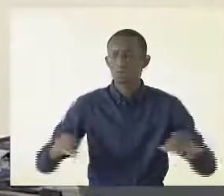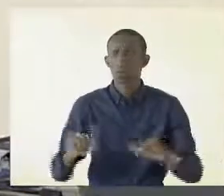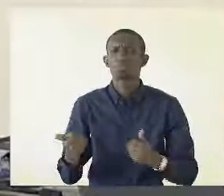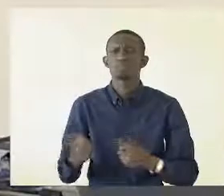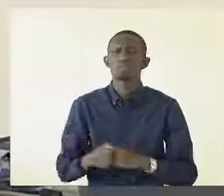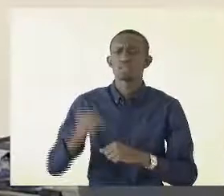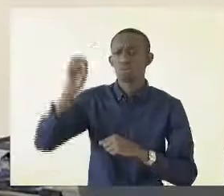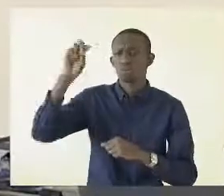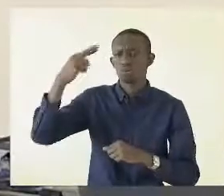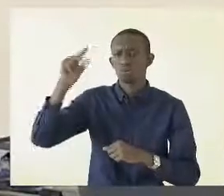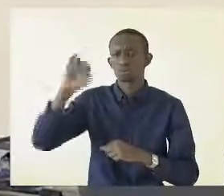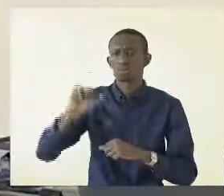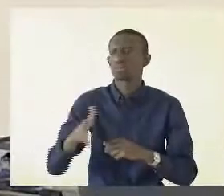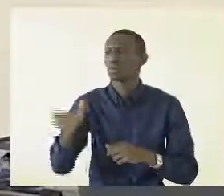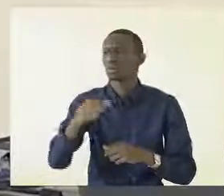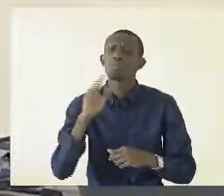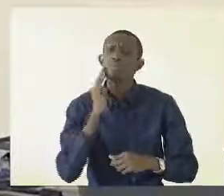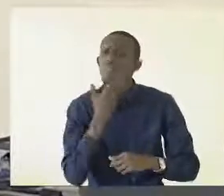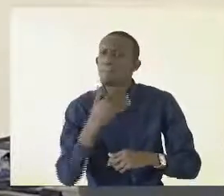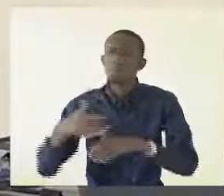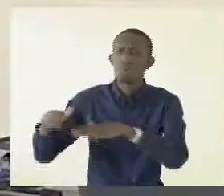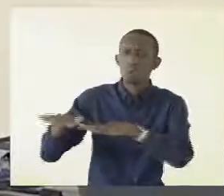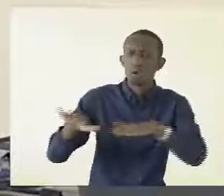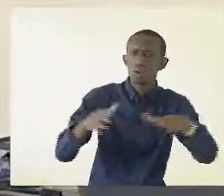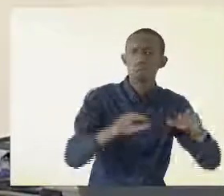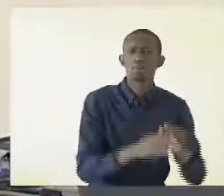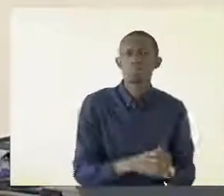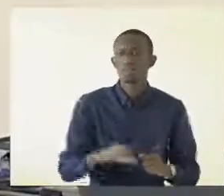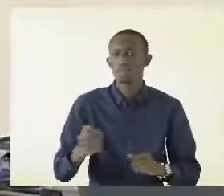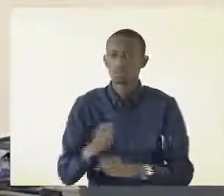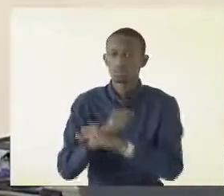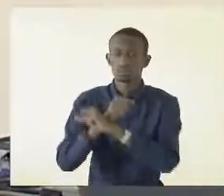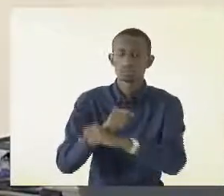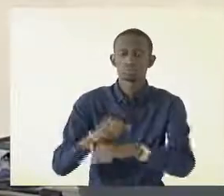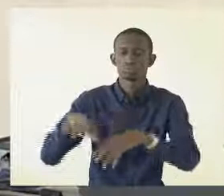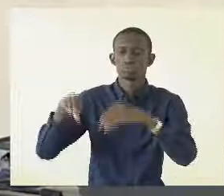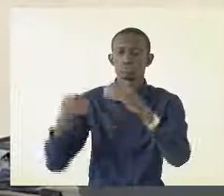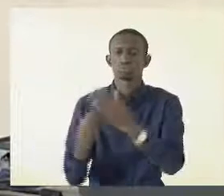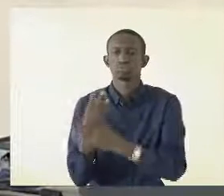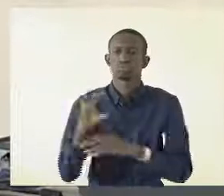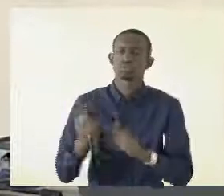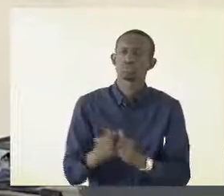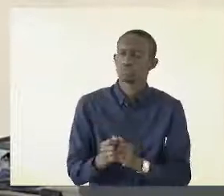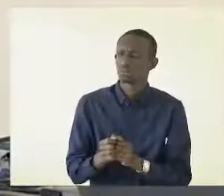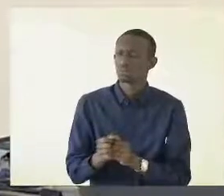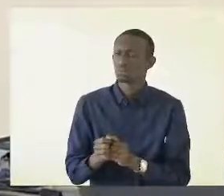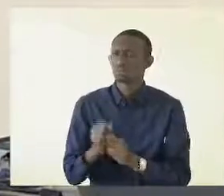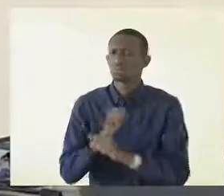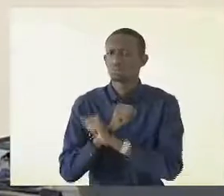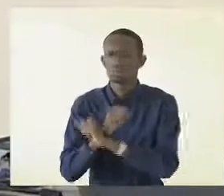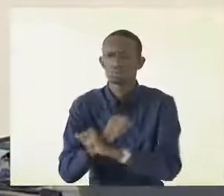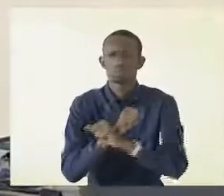our swamps so that organisms which are there don't extinct.